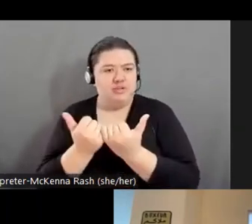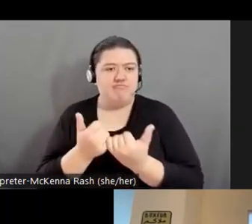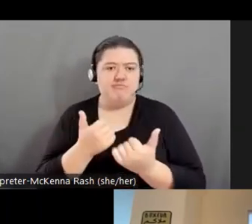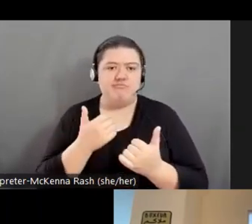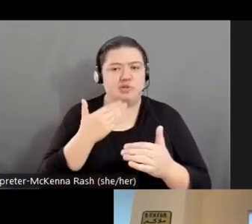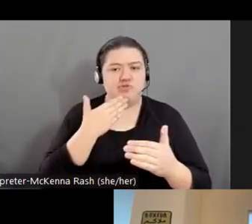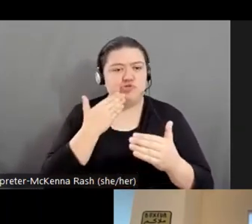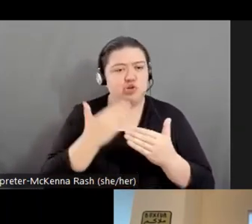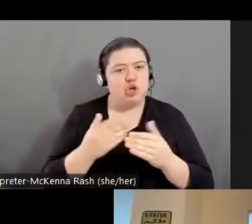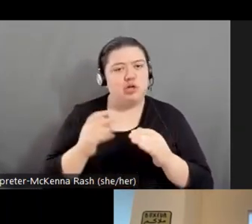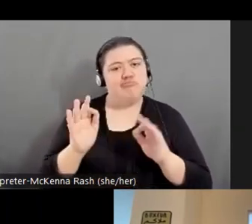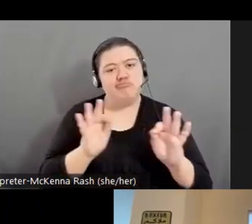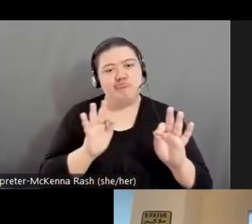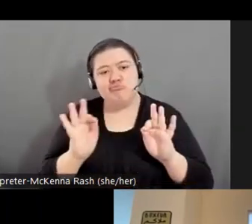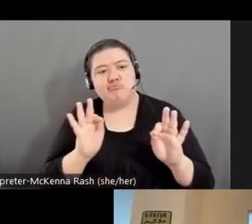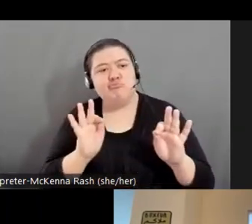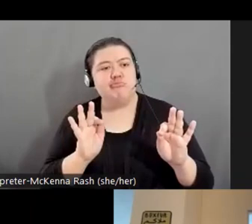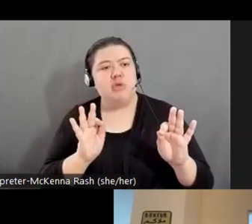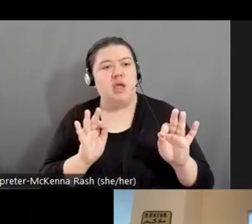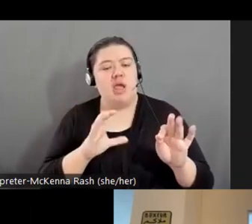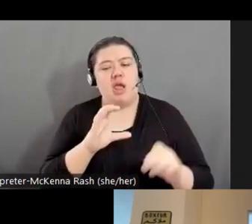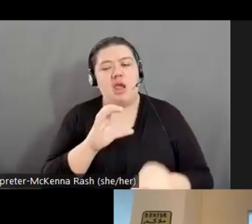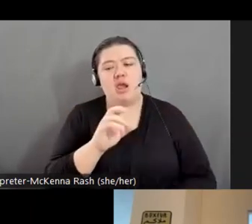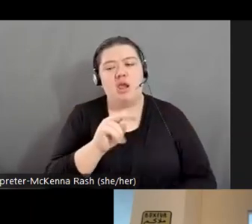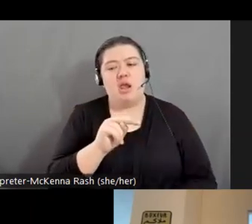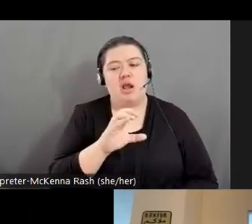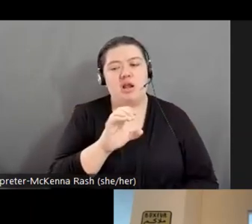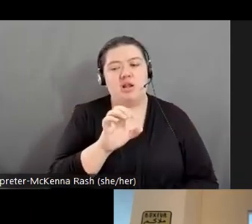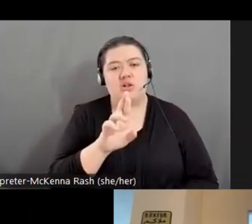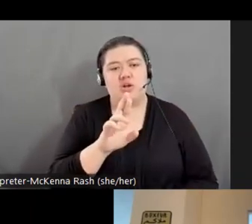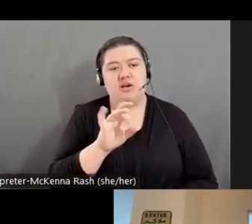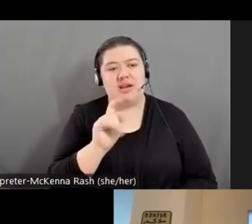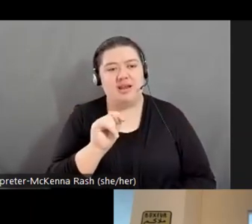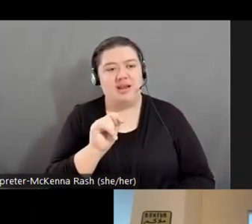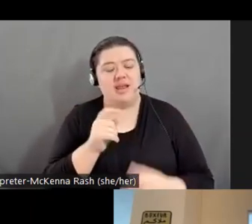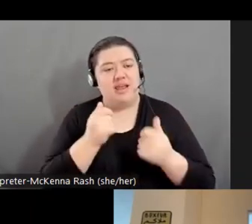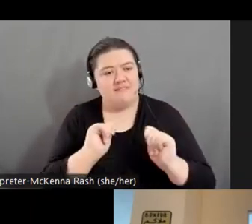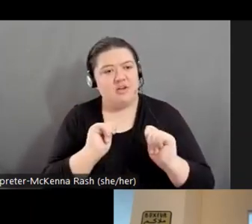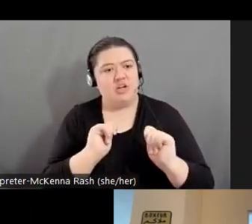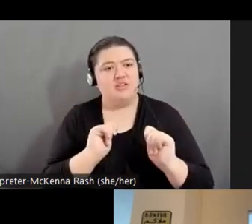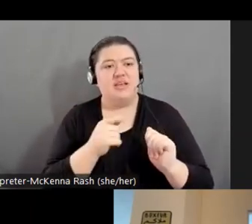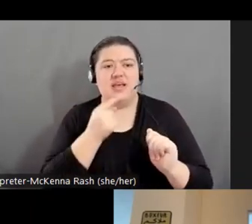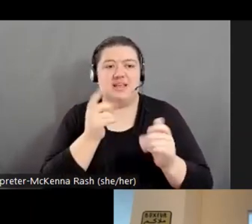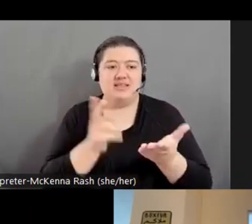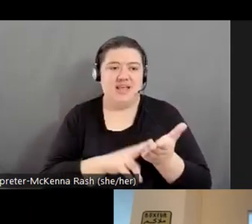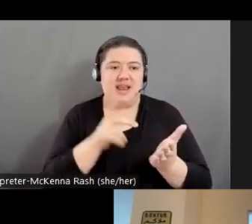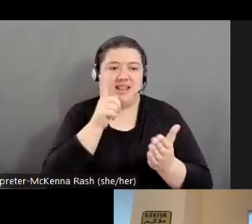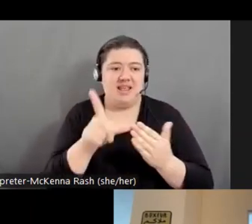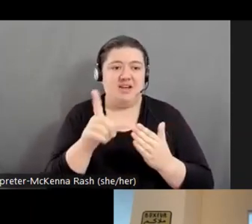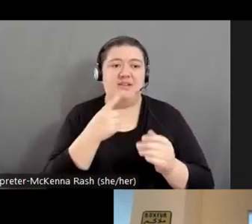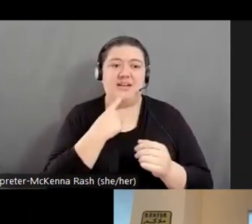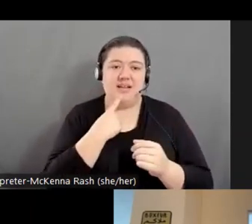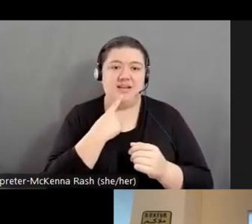it, Concerted Efforts could sign a letter that says, "We have effectively